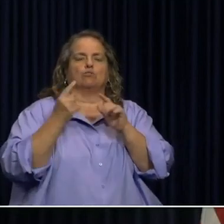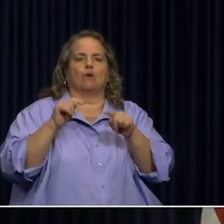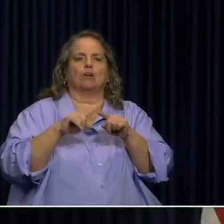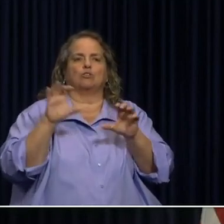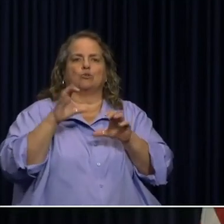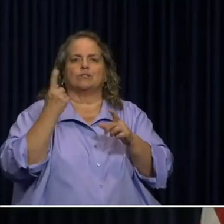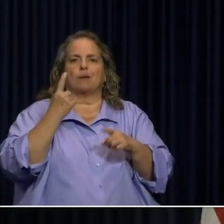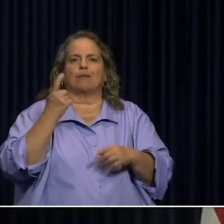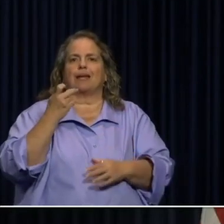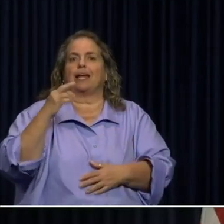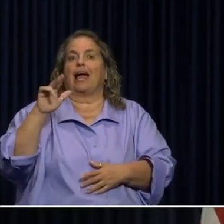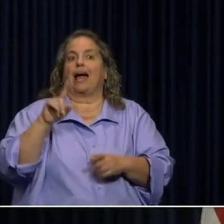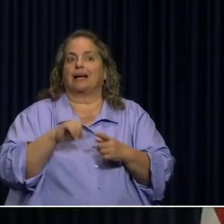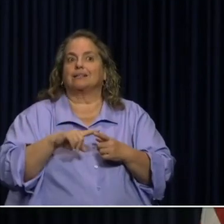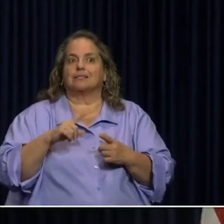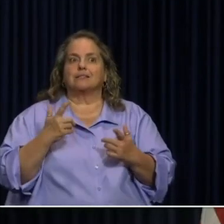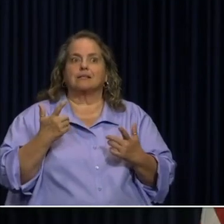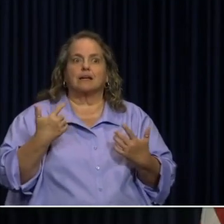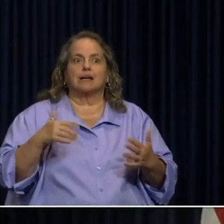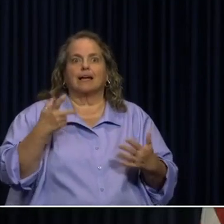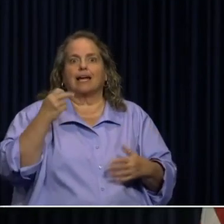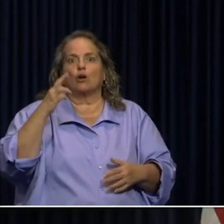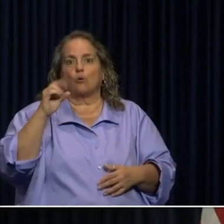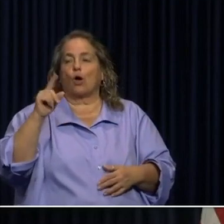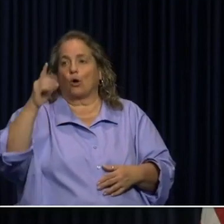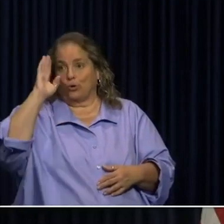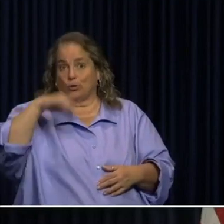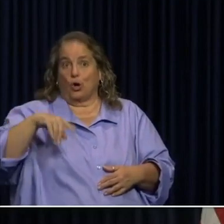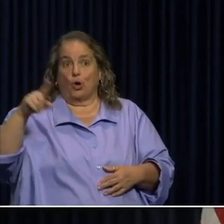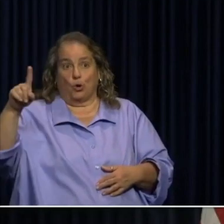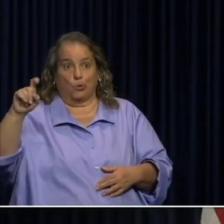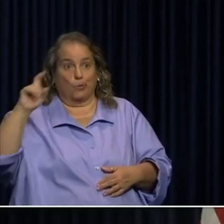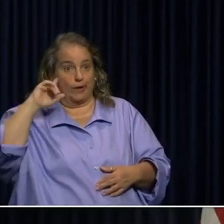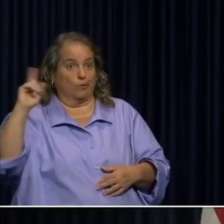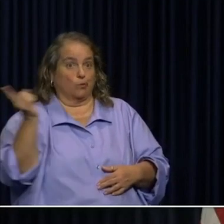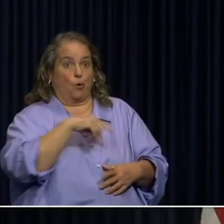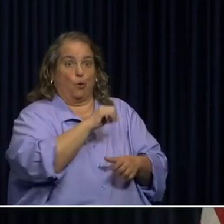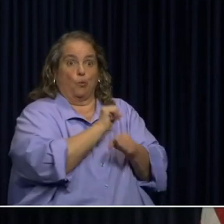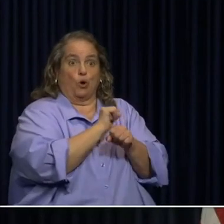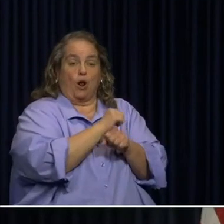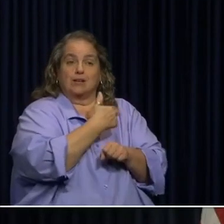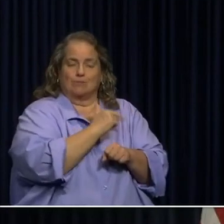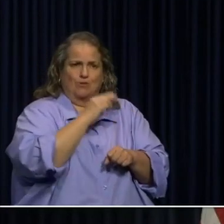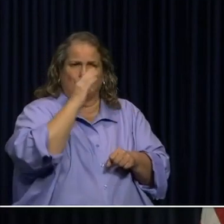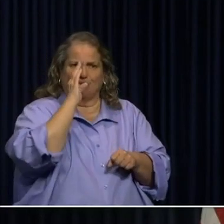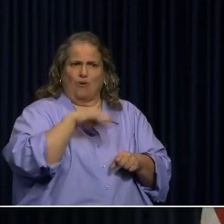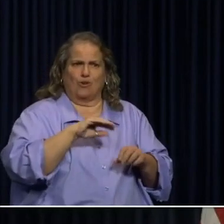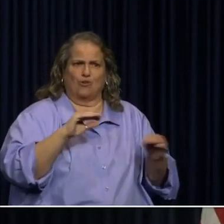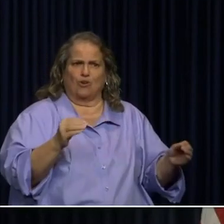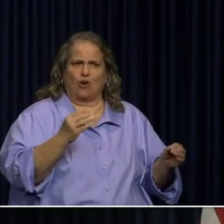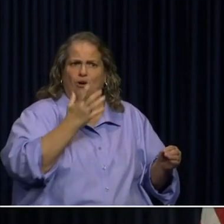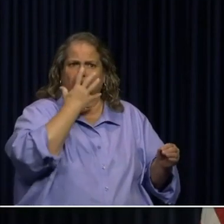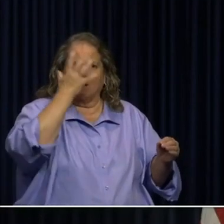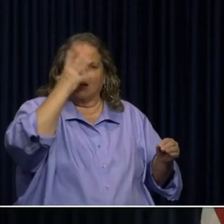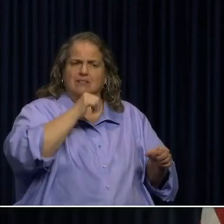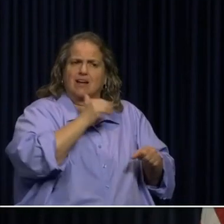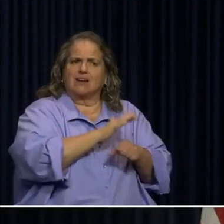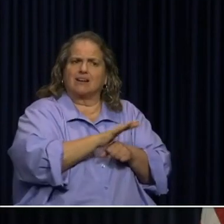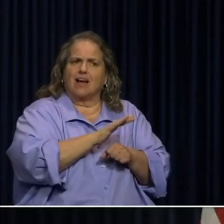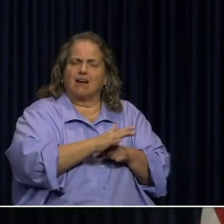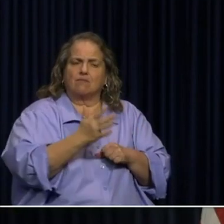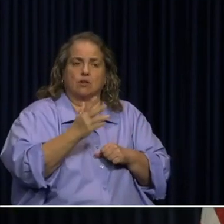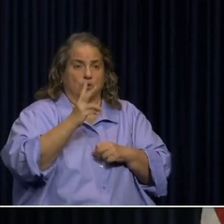heroic, knowing that in other circumstances, without a worldwide pandemic, that there would have been